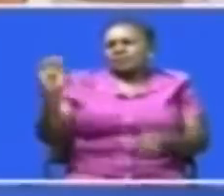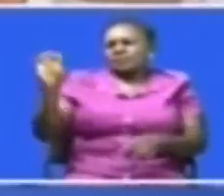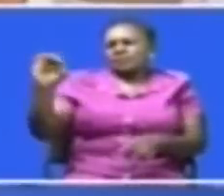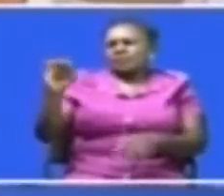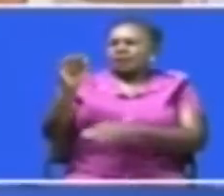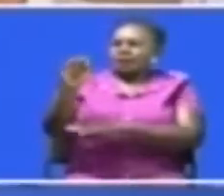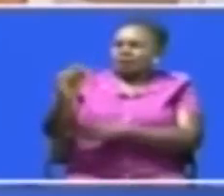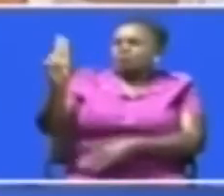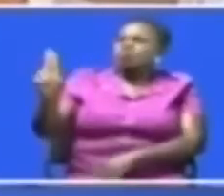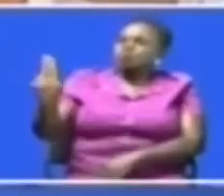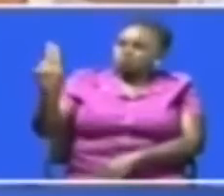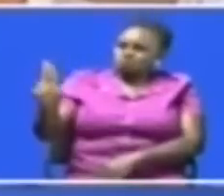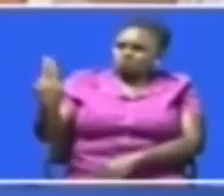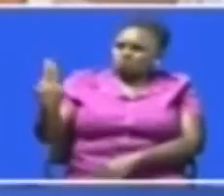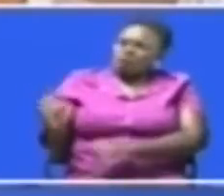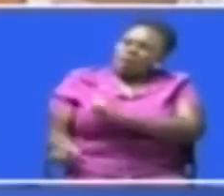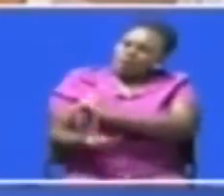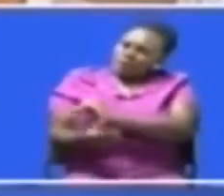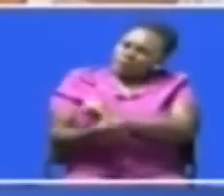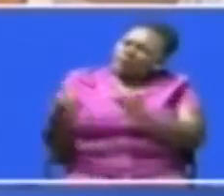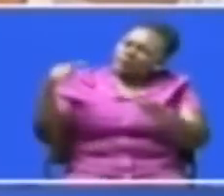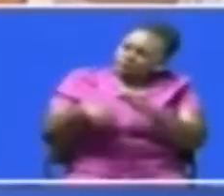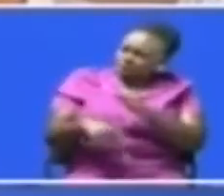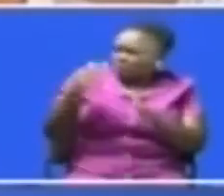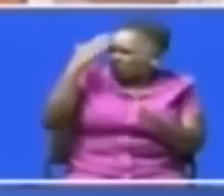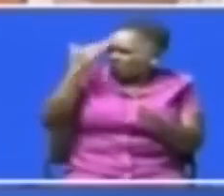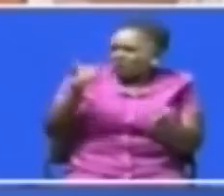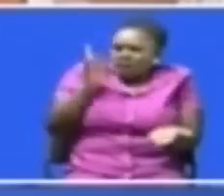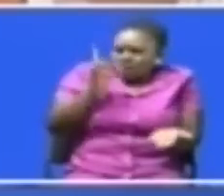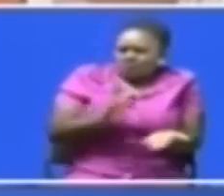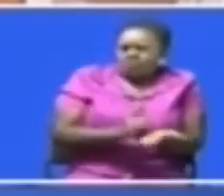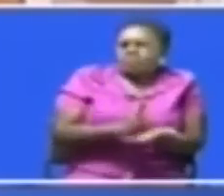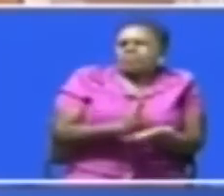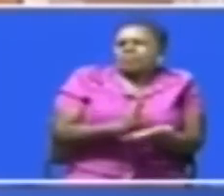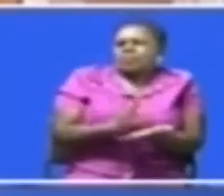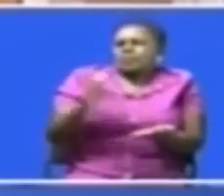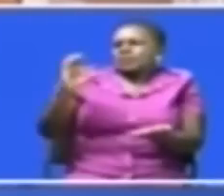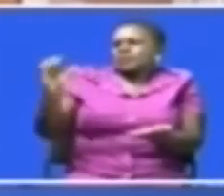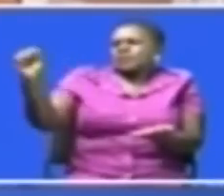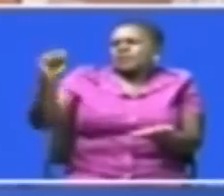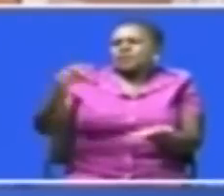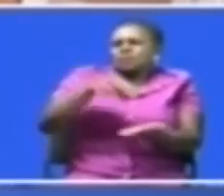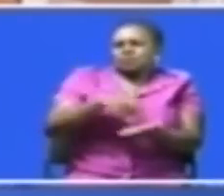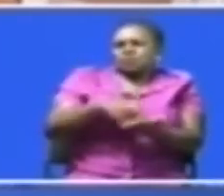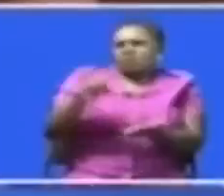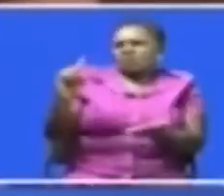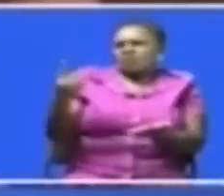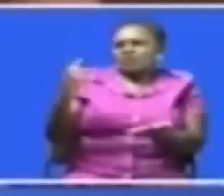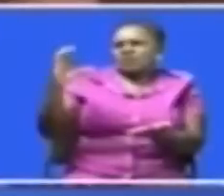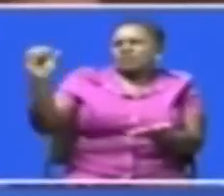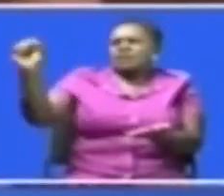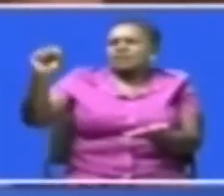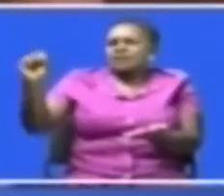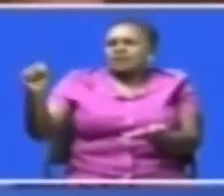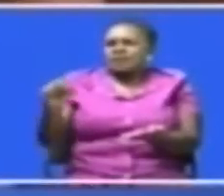asked President Uhuru Kenyatta to elaborate on what exactly led to his dismissal from his cabinet and why he was the first cabinet secretary